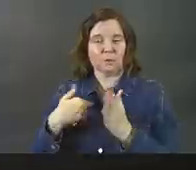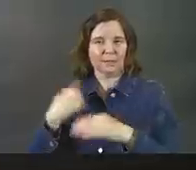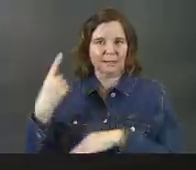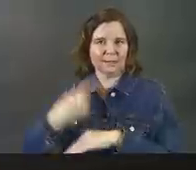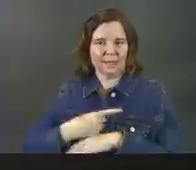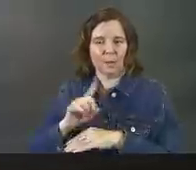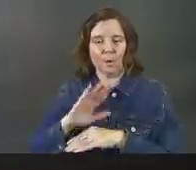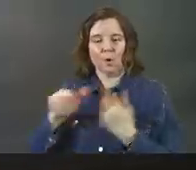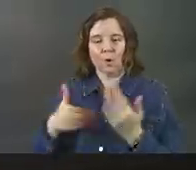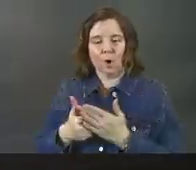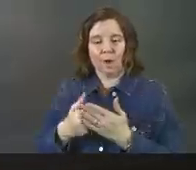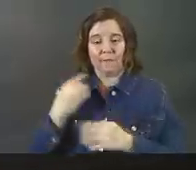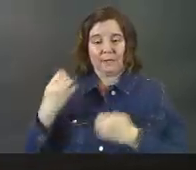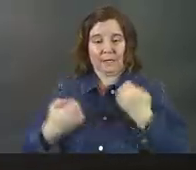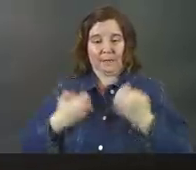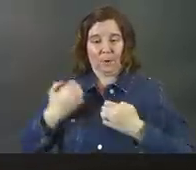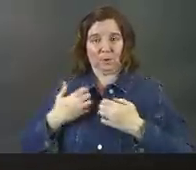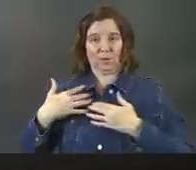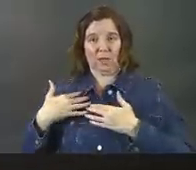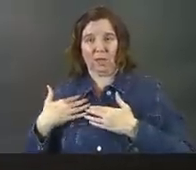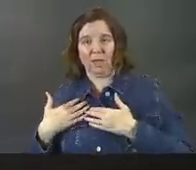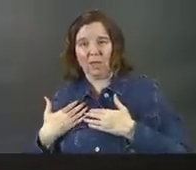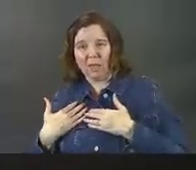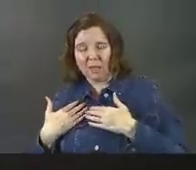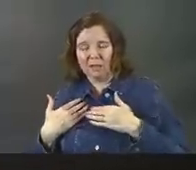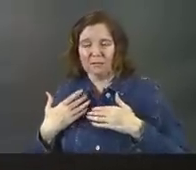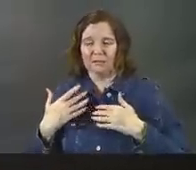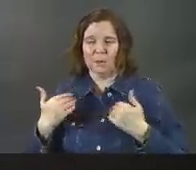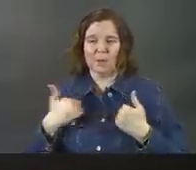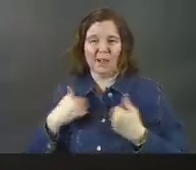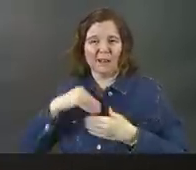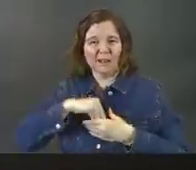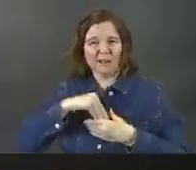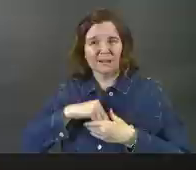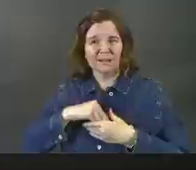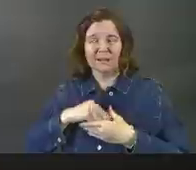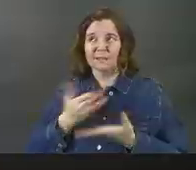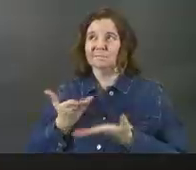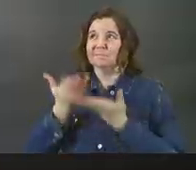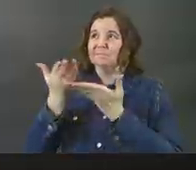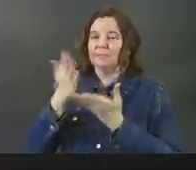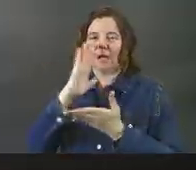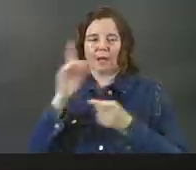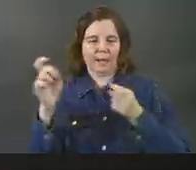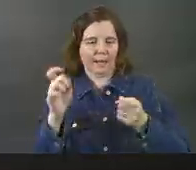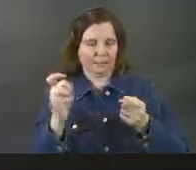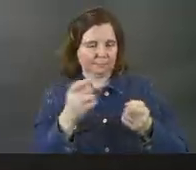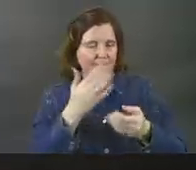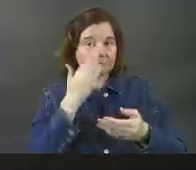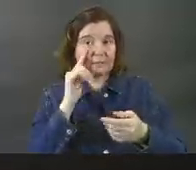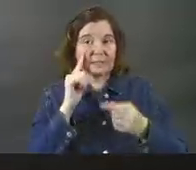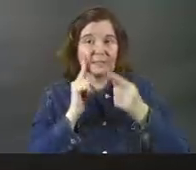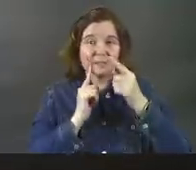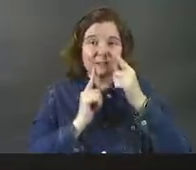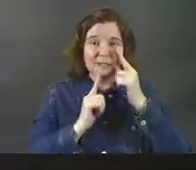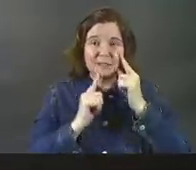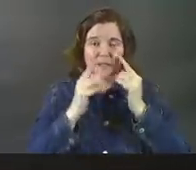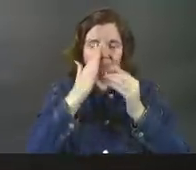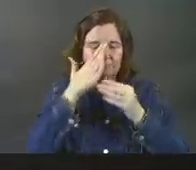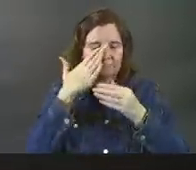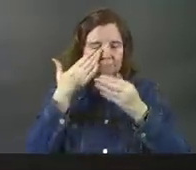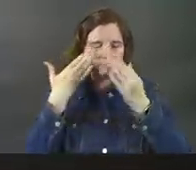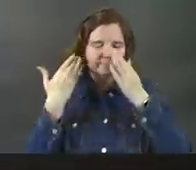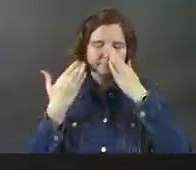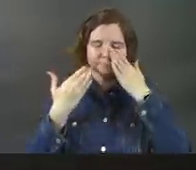the day where all of the emotional weight and baggage that we carry, God handles it. And God wipes every single